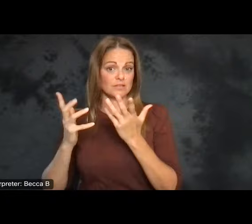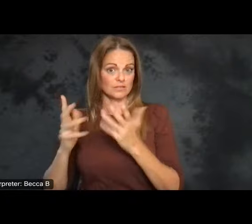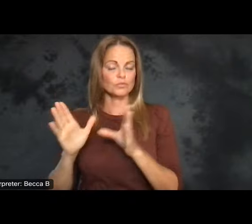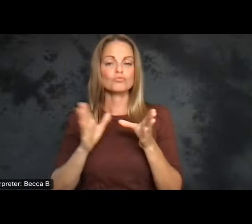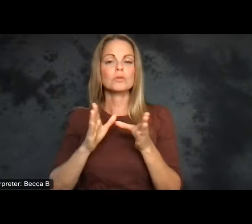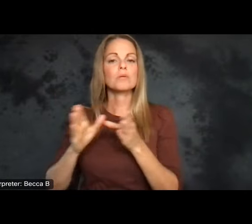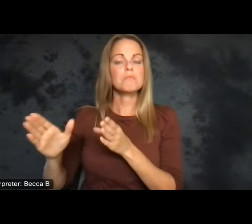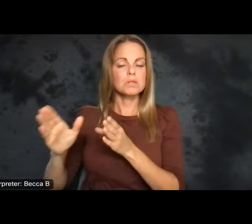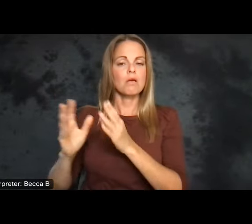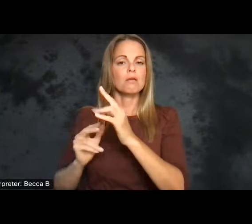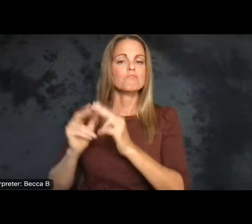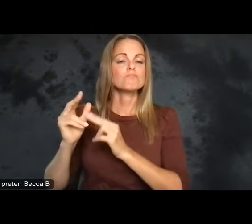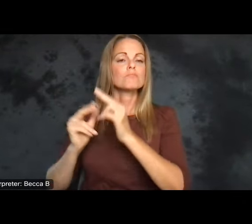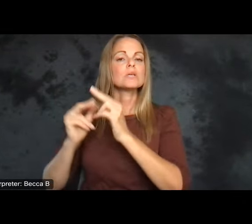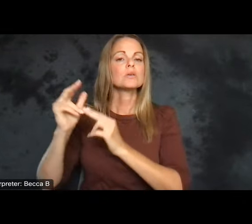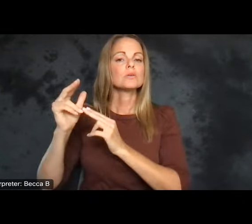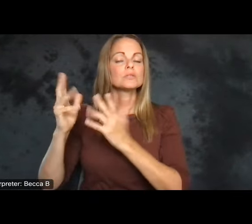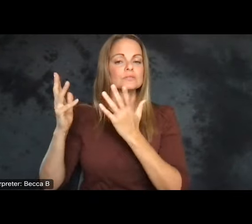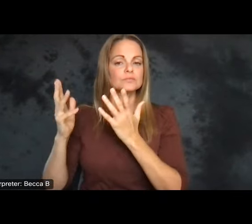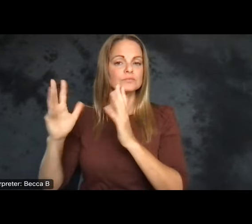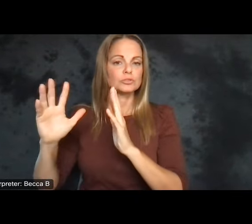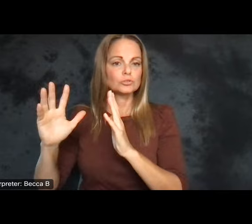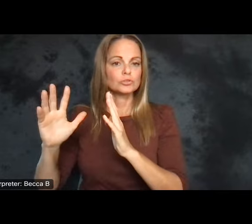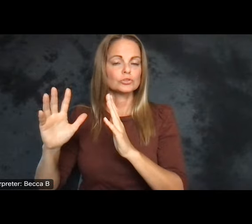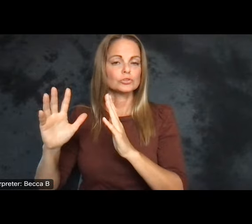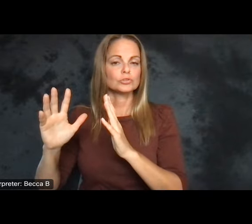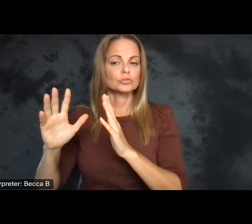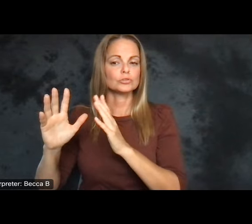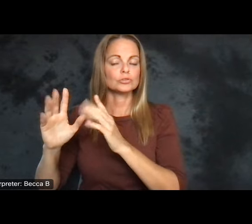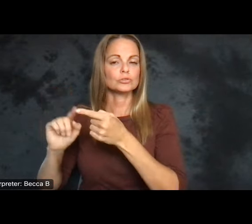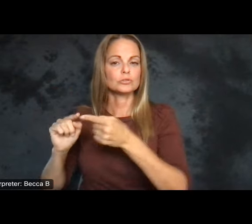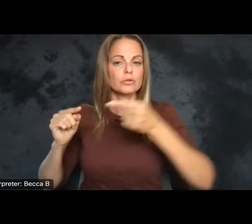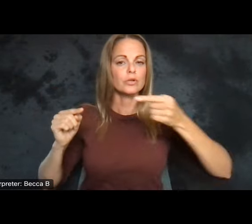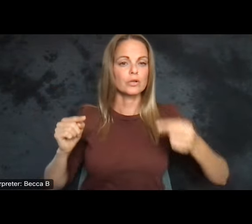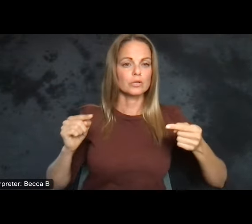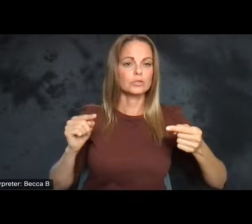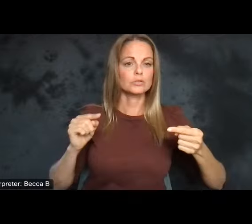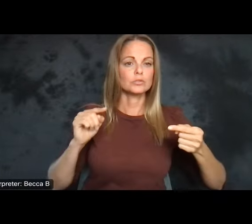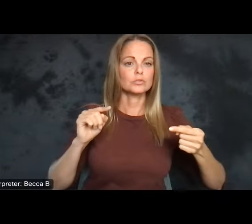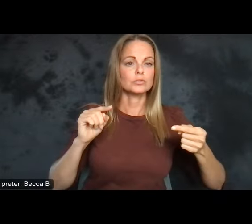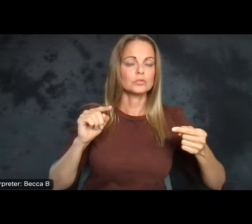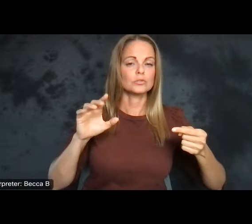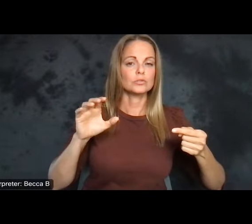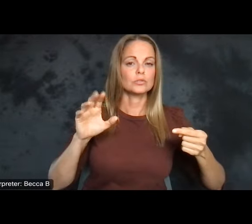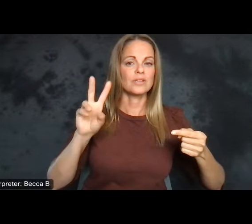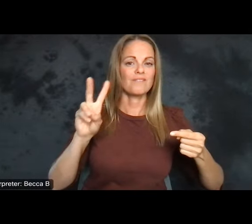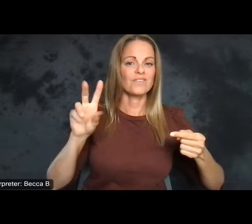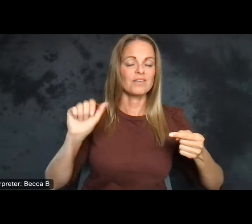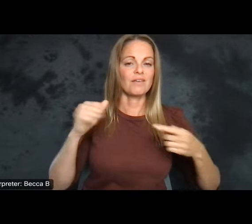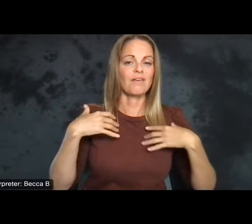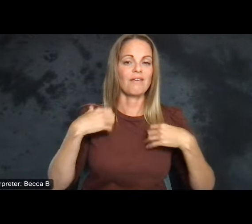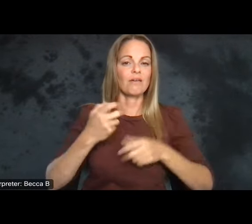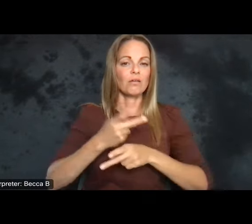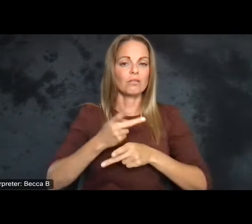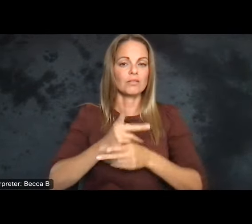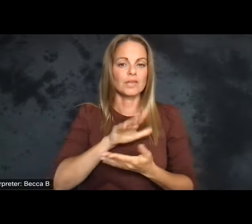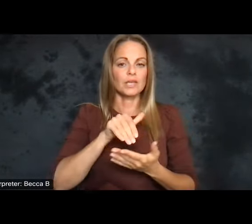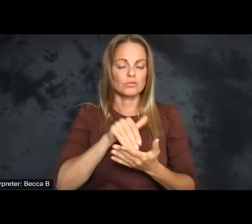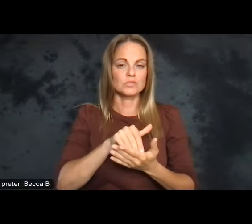built on the grounds right adjacent to the Cole Murray O'Neill VA Healthcare Center here in Topeka.